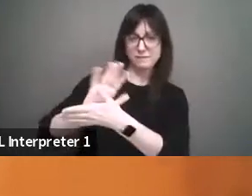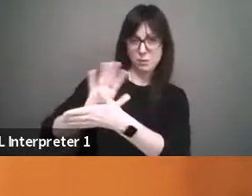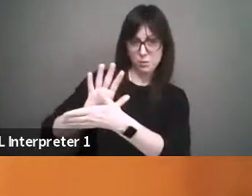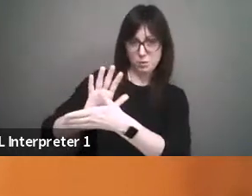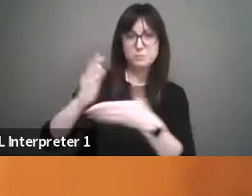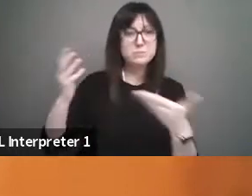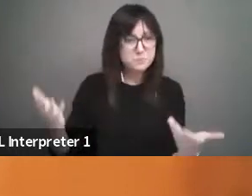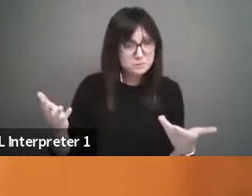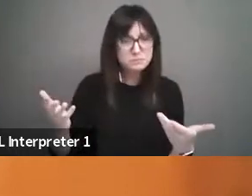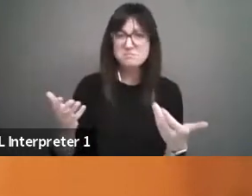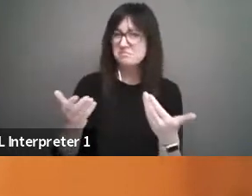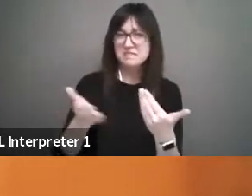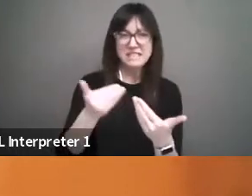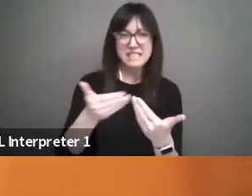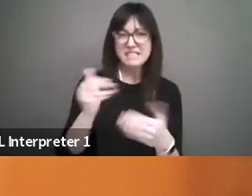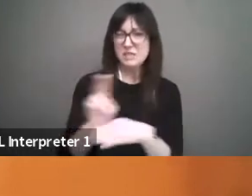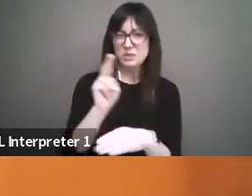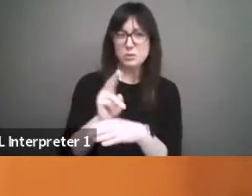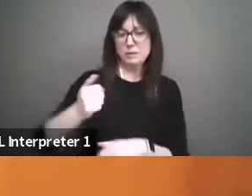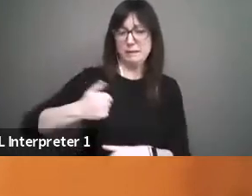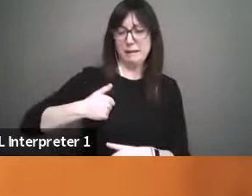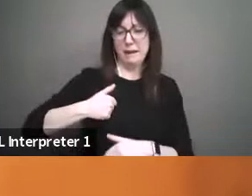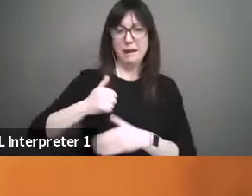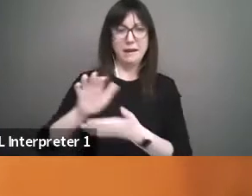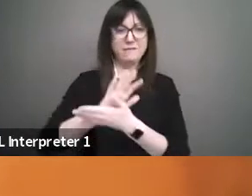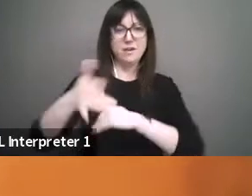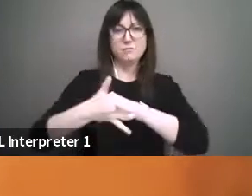easy-to-use Canadian video platform for business called Vidyard.